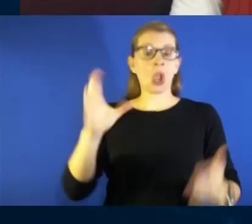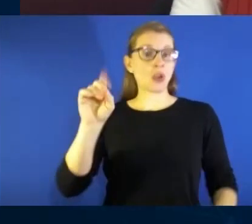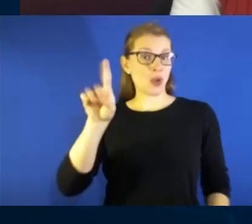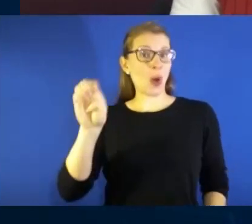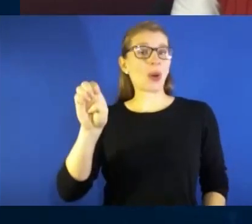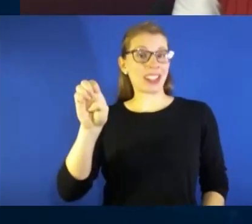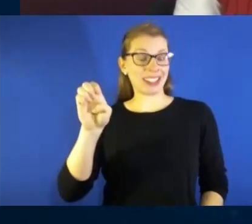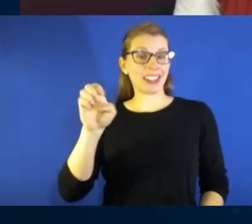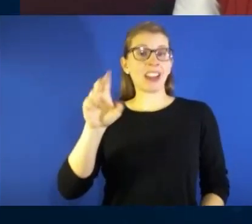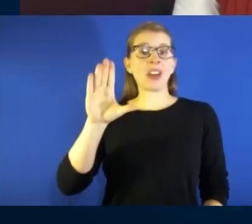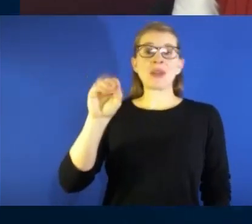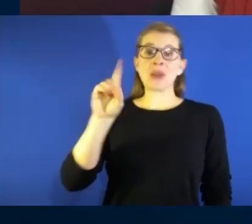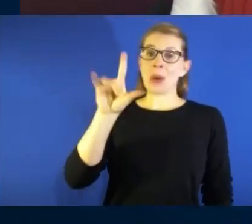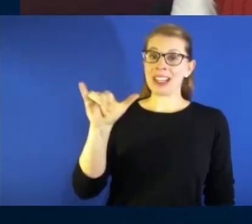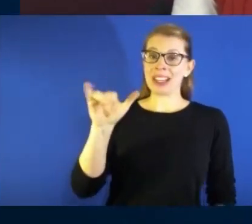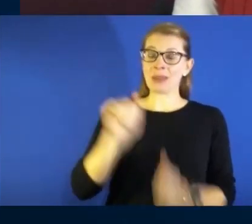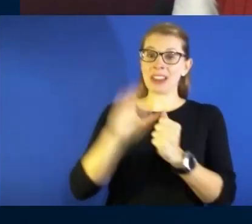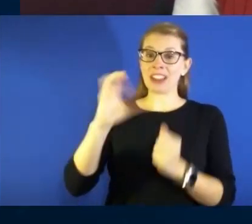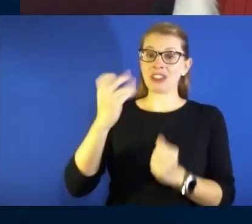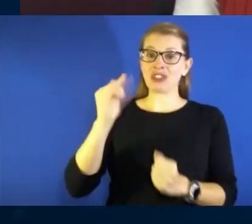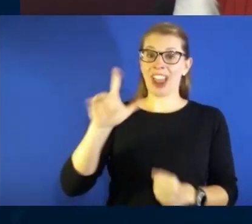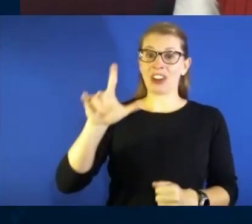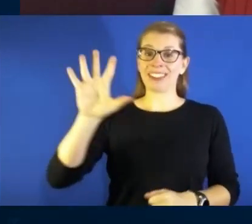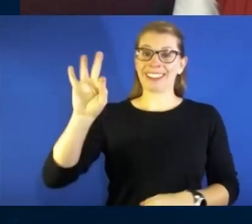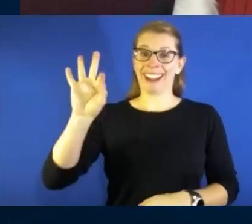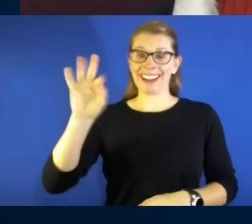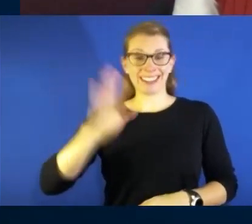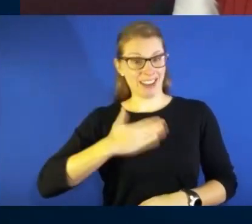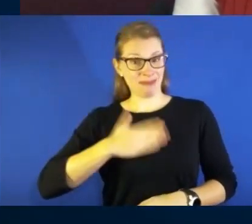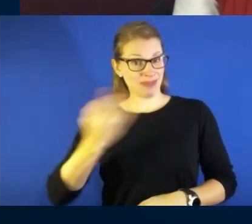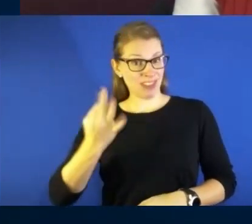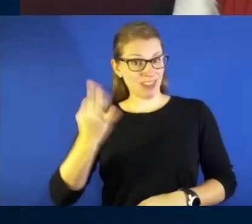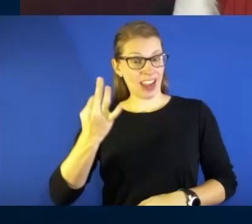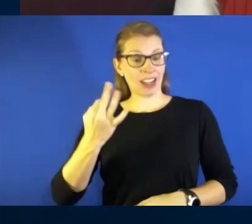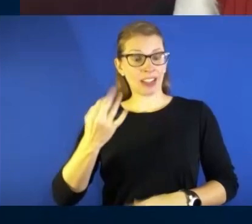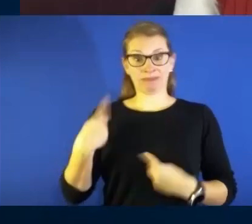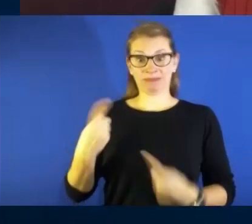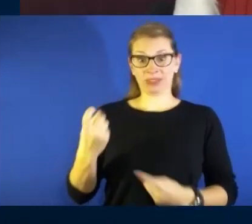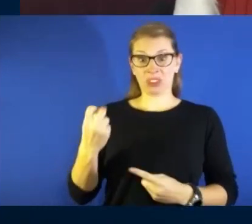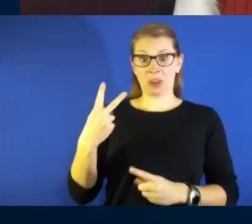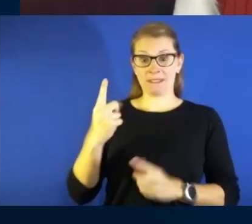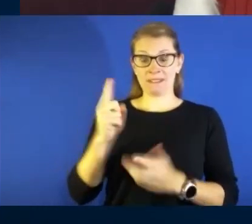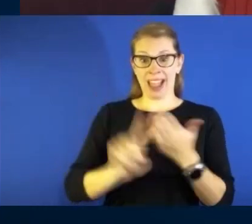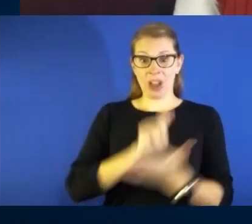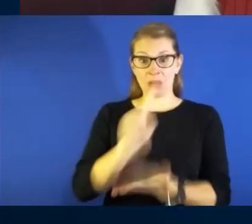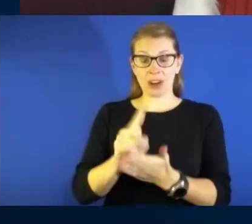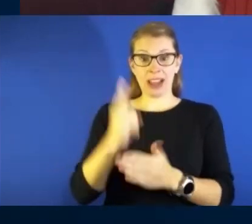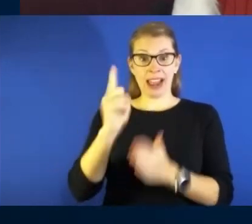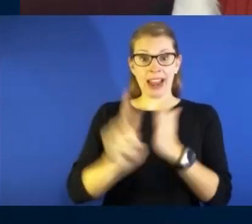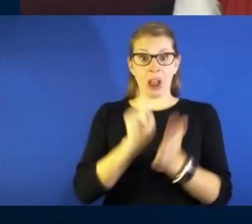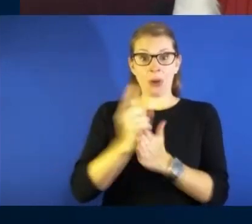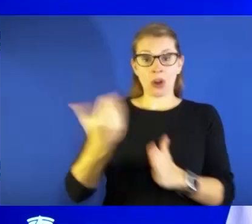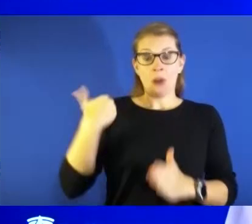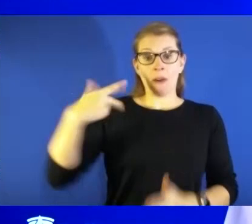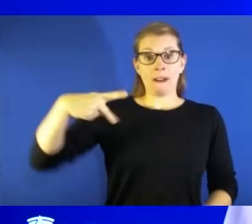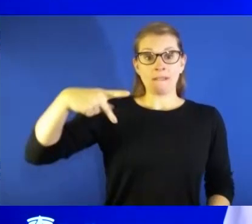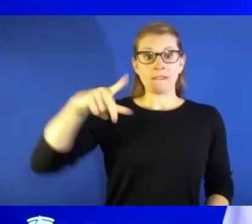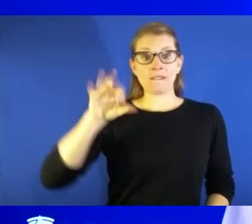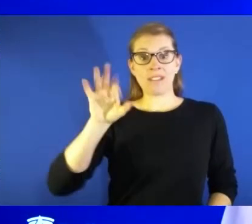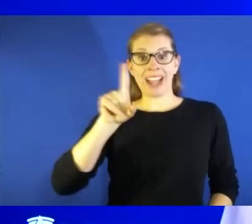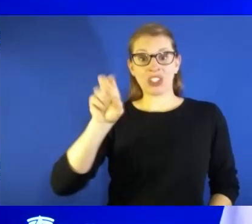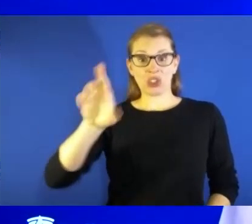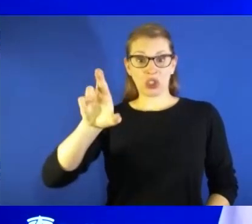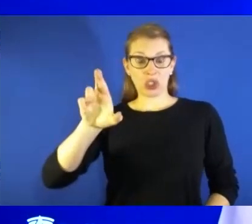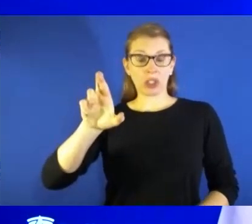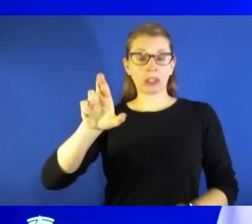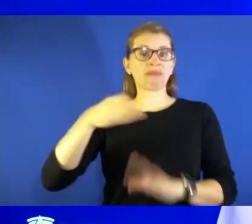9. Happy Friday. Hi. Hey, a couple of things that just happened in the last 12 hours. First, about an hour ago, Pfizer came out ahead of the